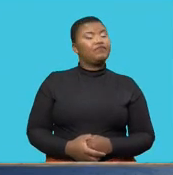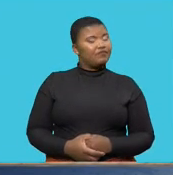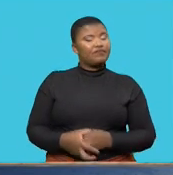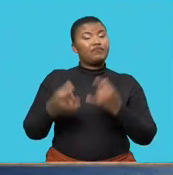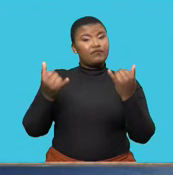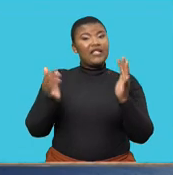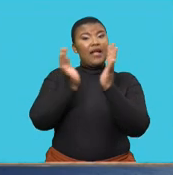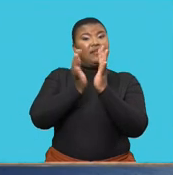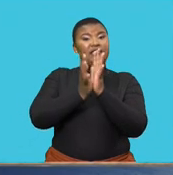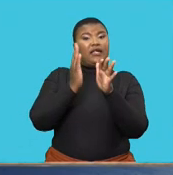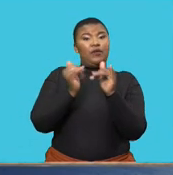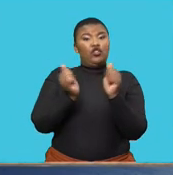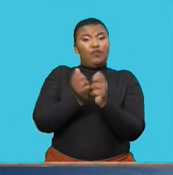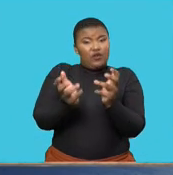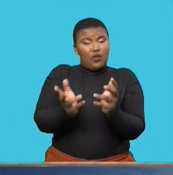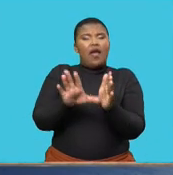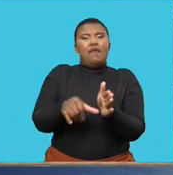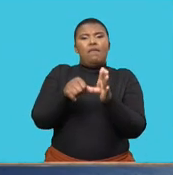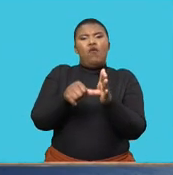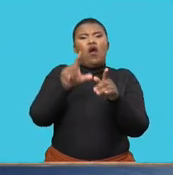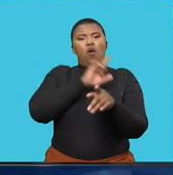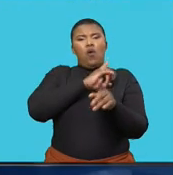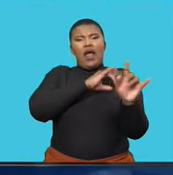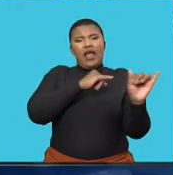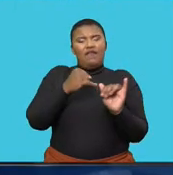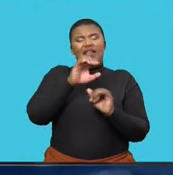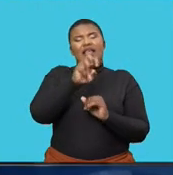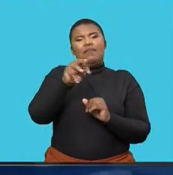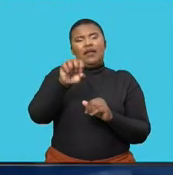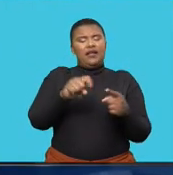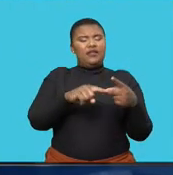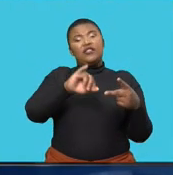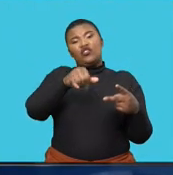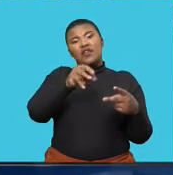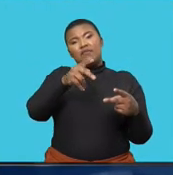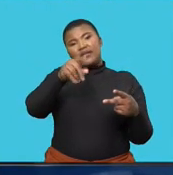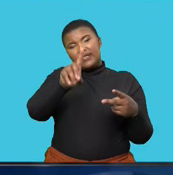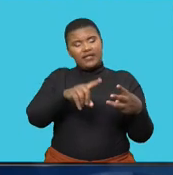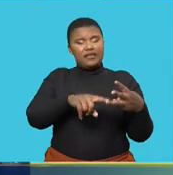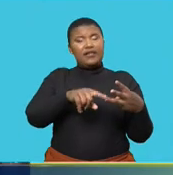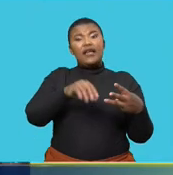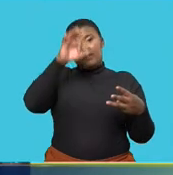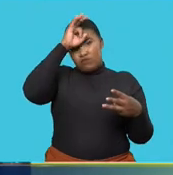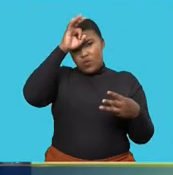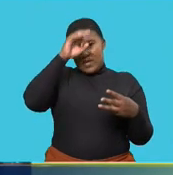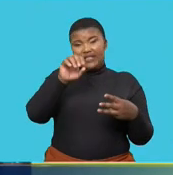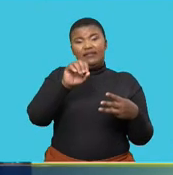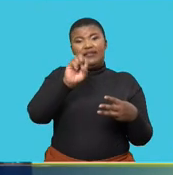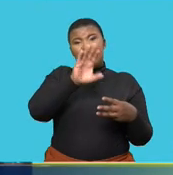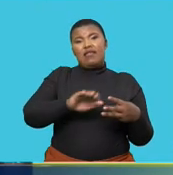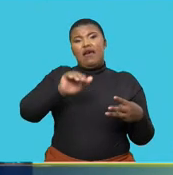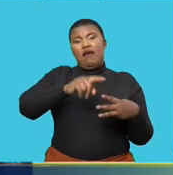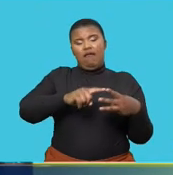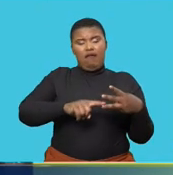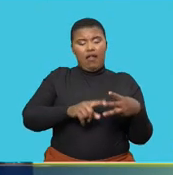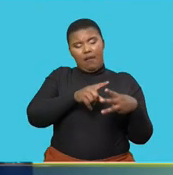our meeting of Ananala is very, very important. The job was invited EMS, JMPD, SAPS. Those are